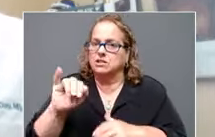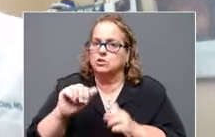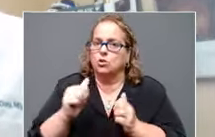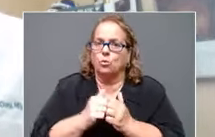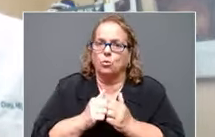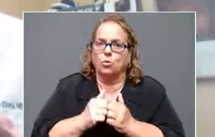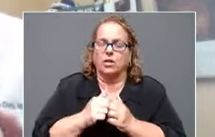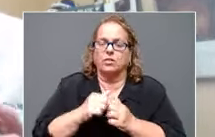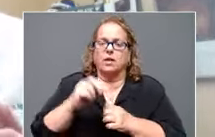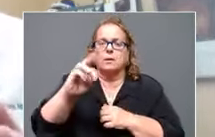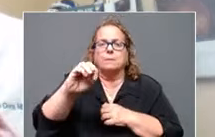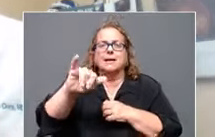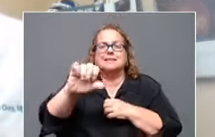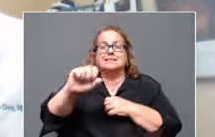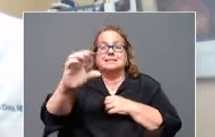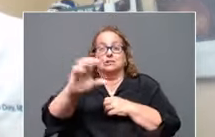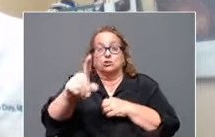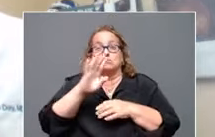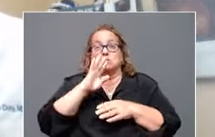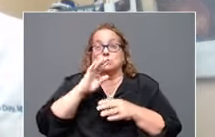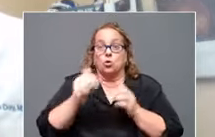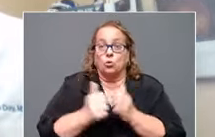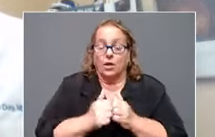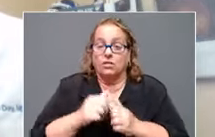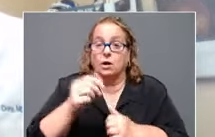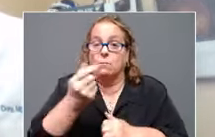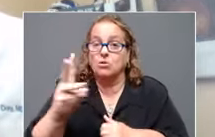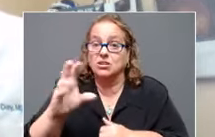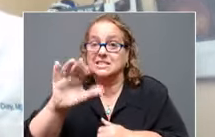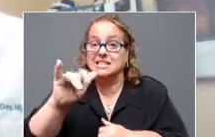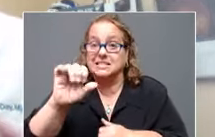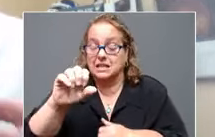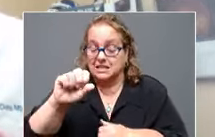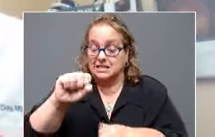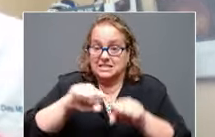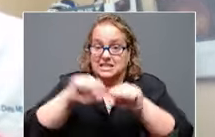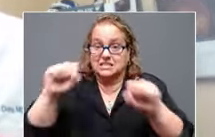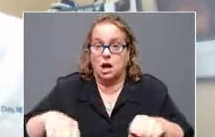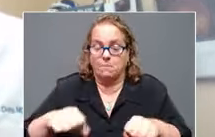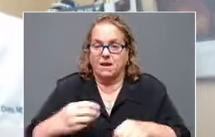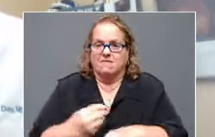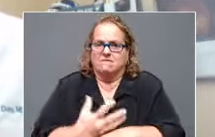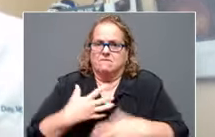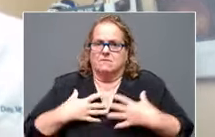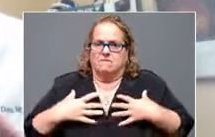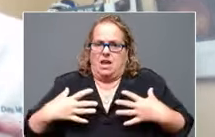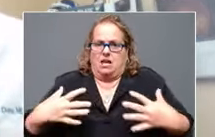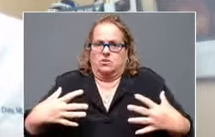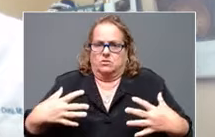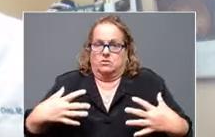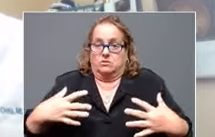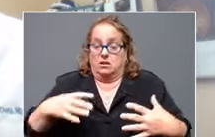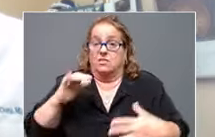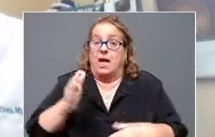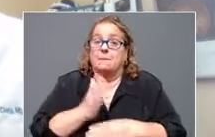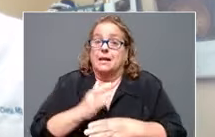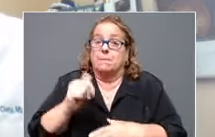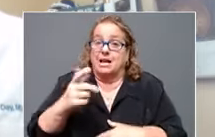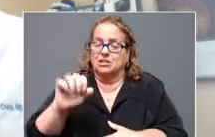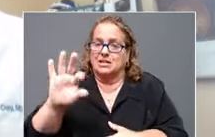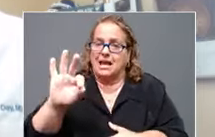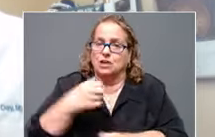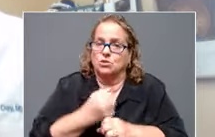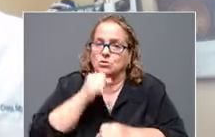requiring more intensive therapy, including ECMO. It makes your immune response kind of against your own blood